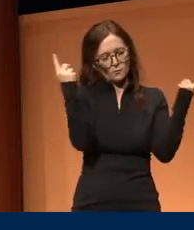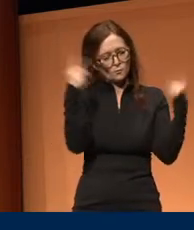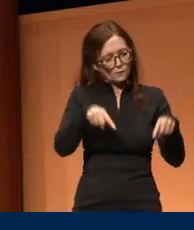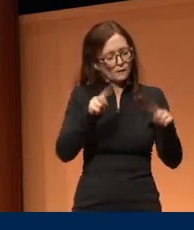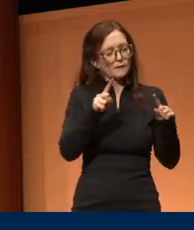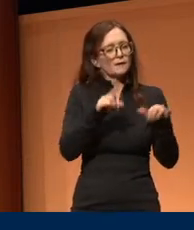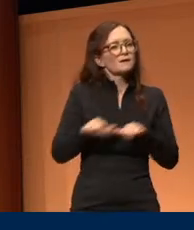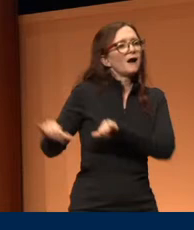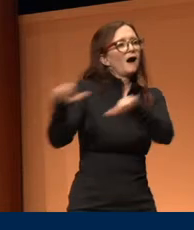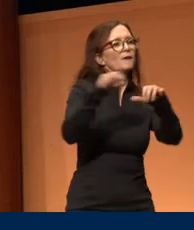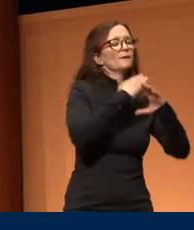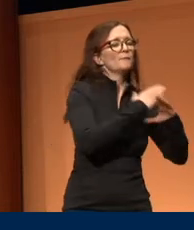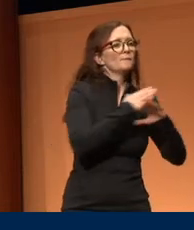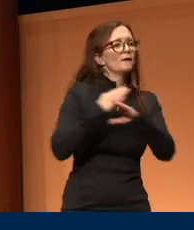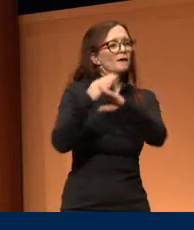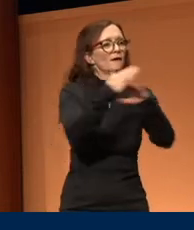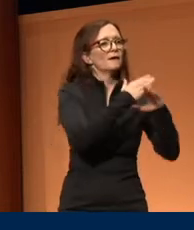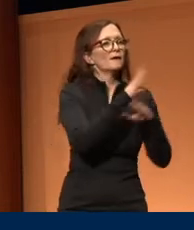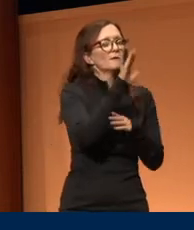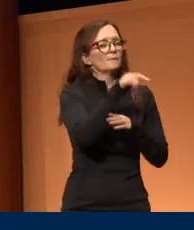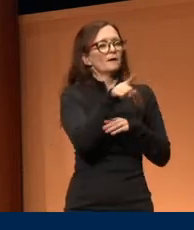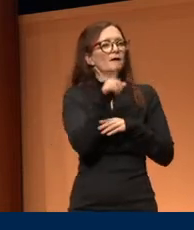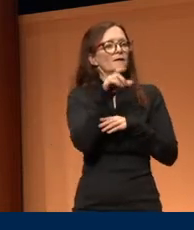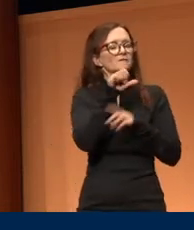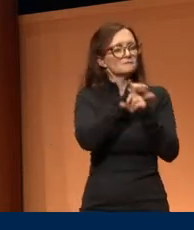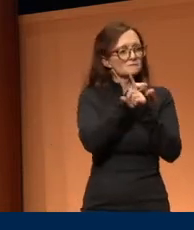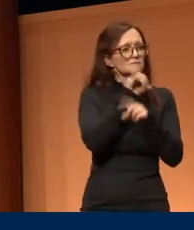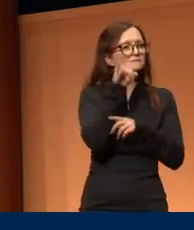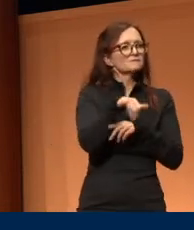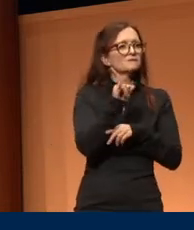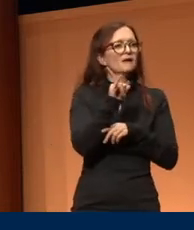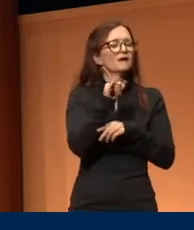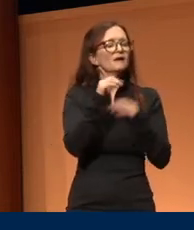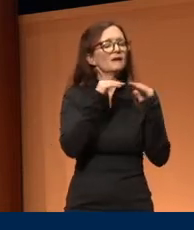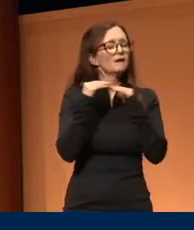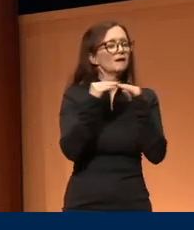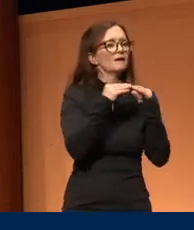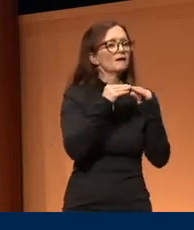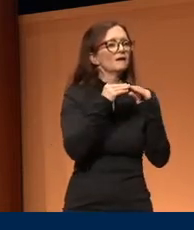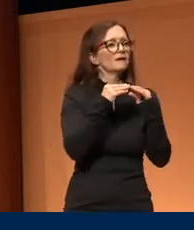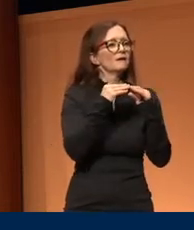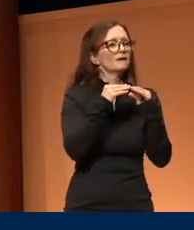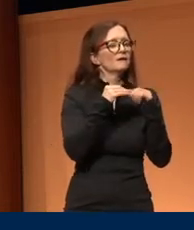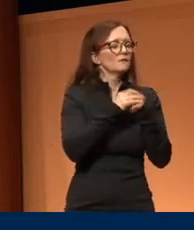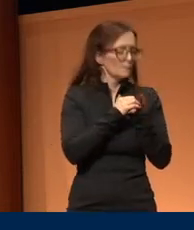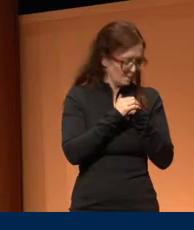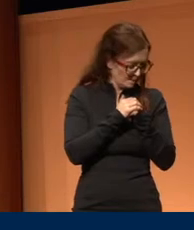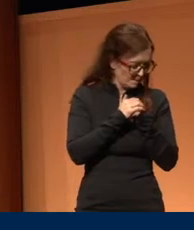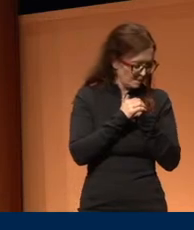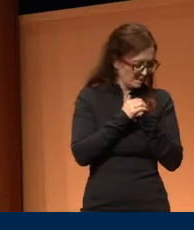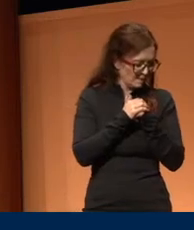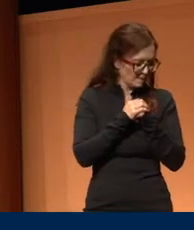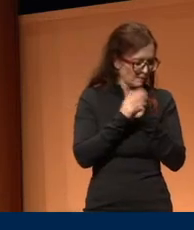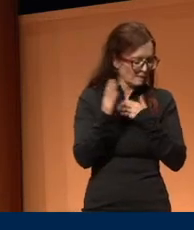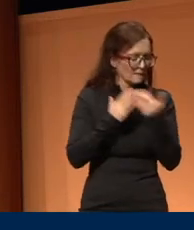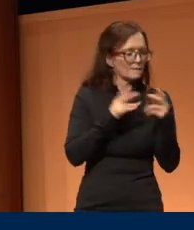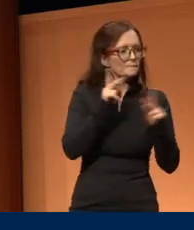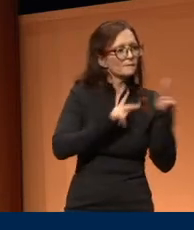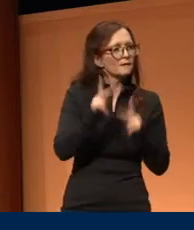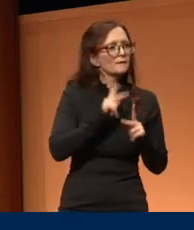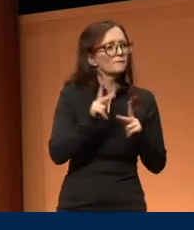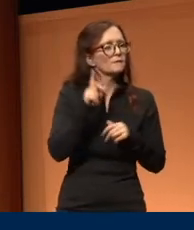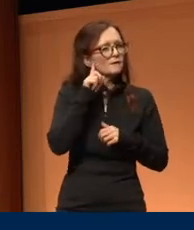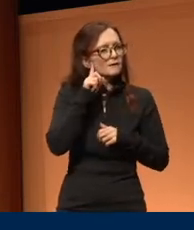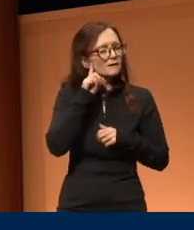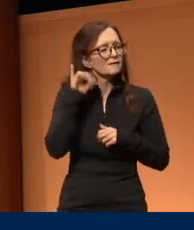the barriers artificially created by status inequalities and partisan affiliations, among other things. Even as people figured out over